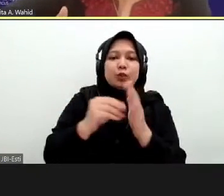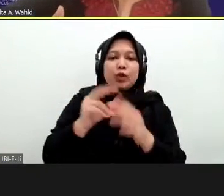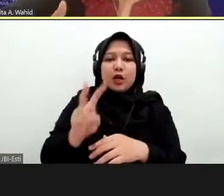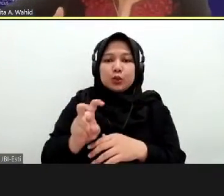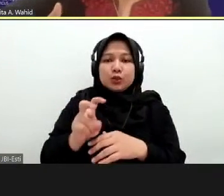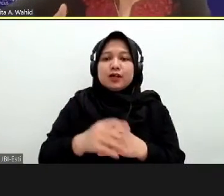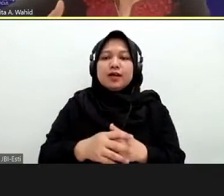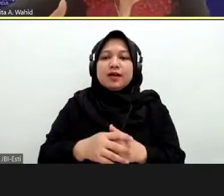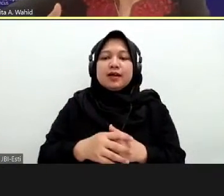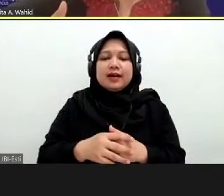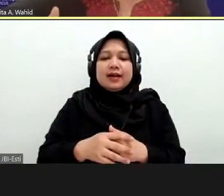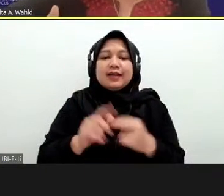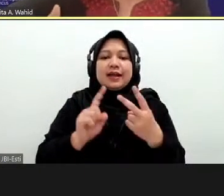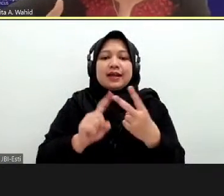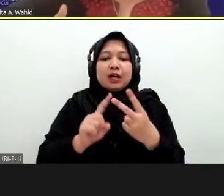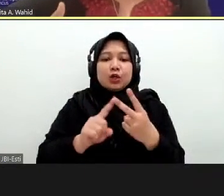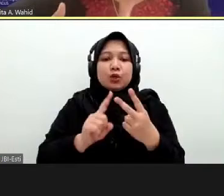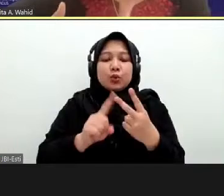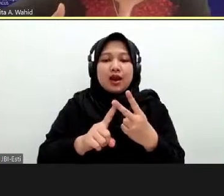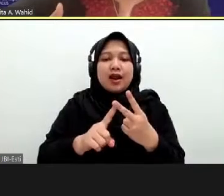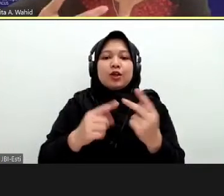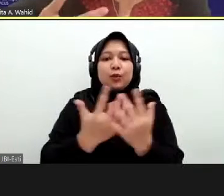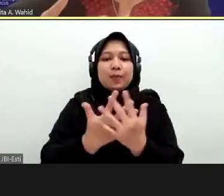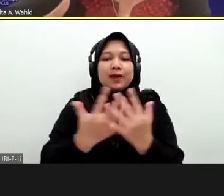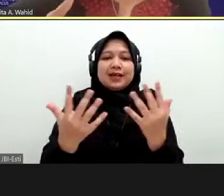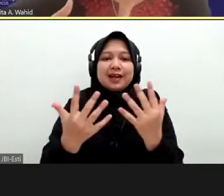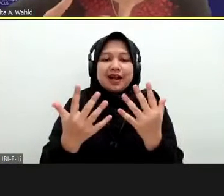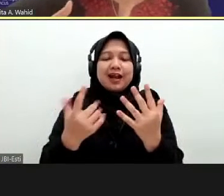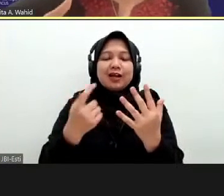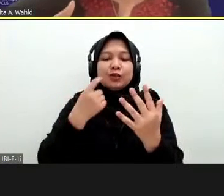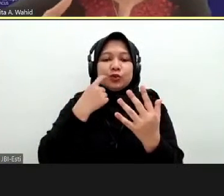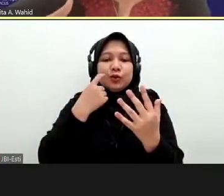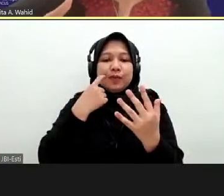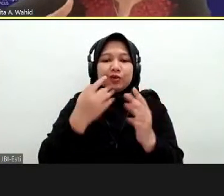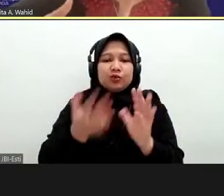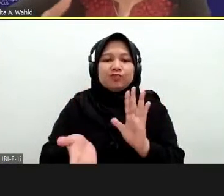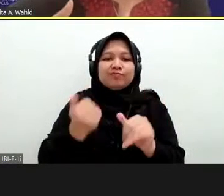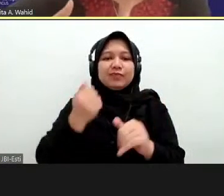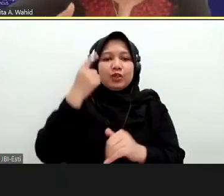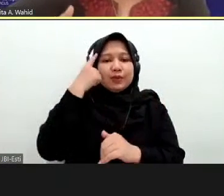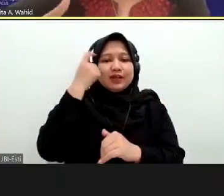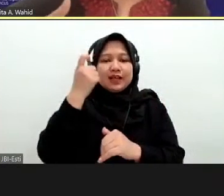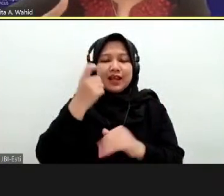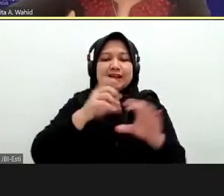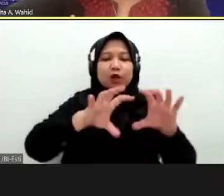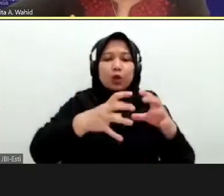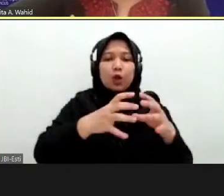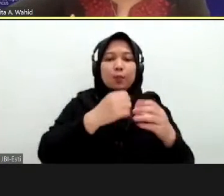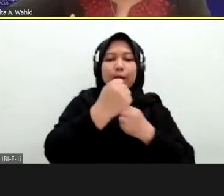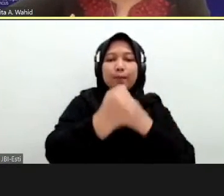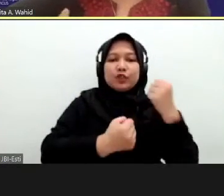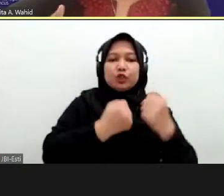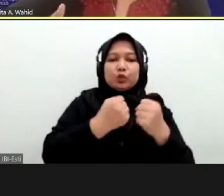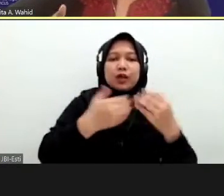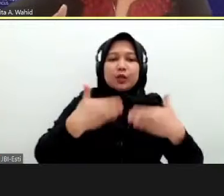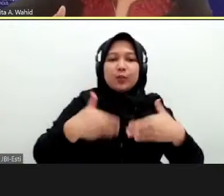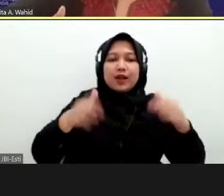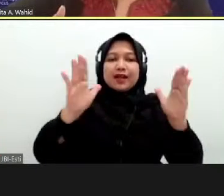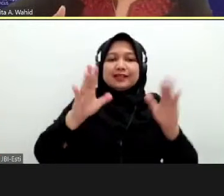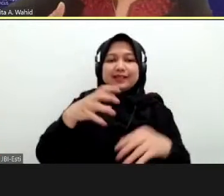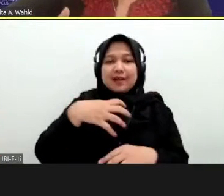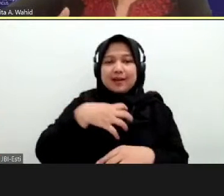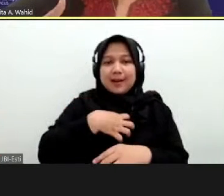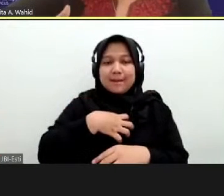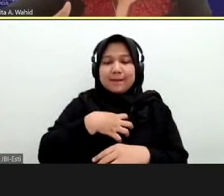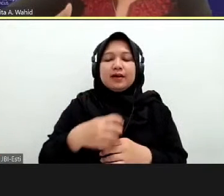go with them, involve with them, and then bringing the trust, like bridging the trust back, especially to the democracy